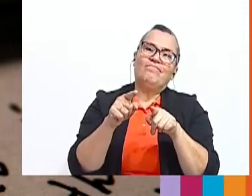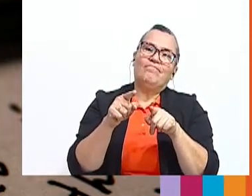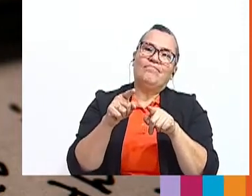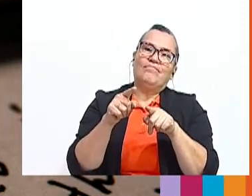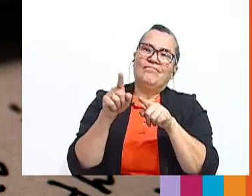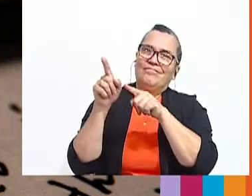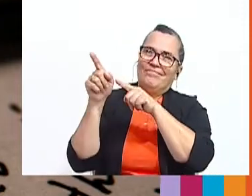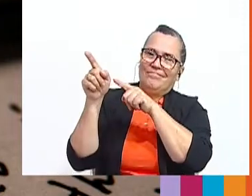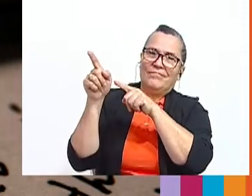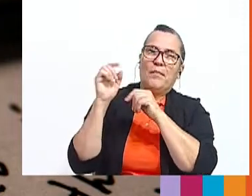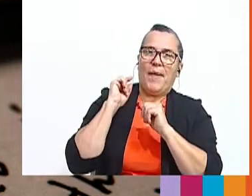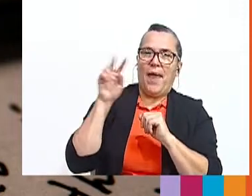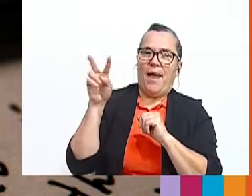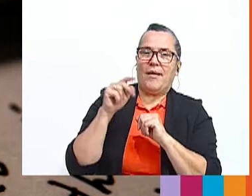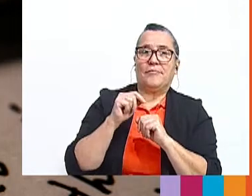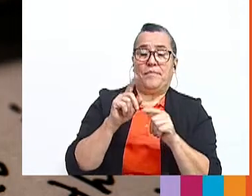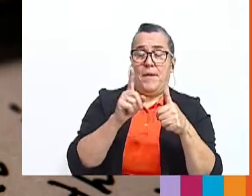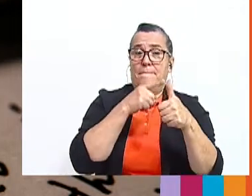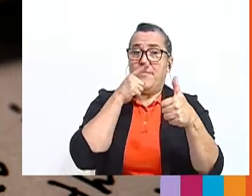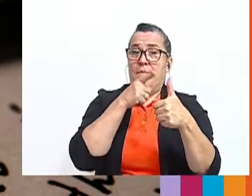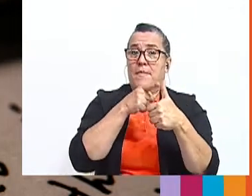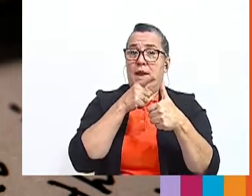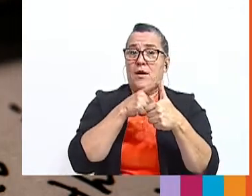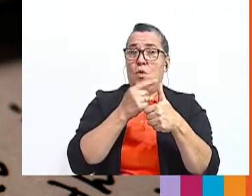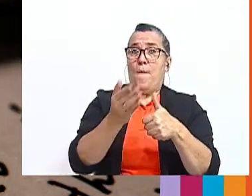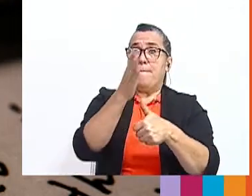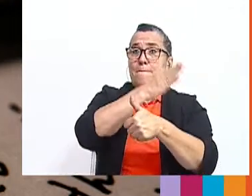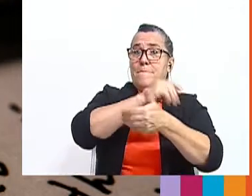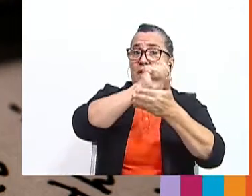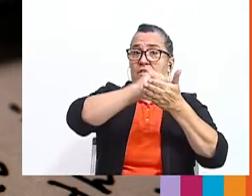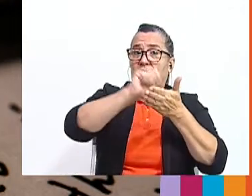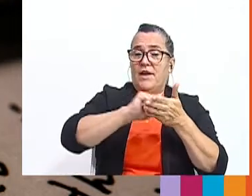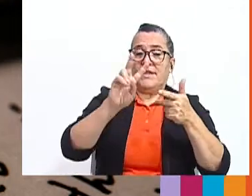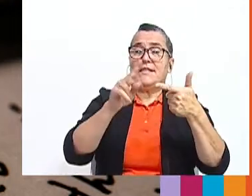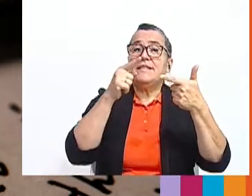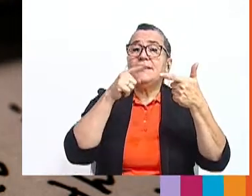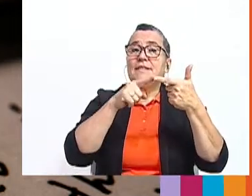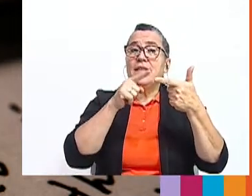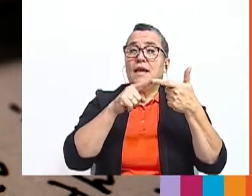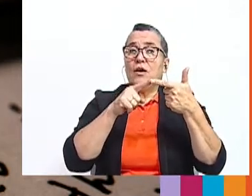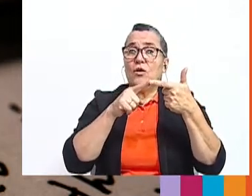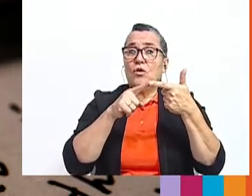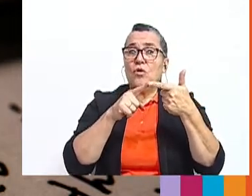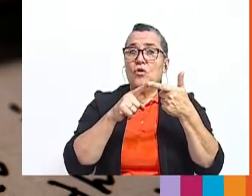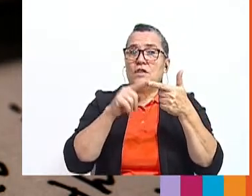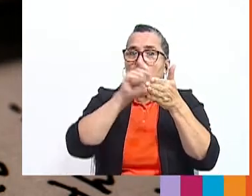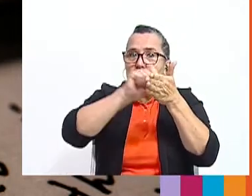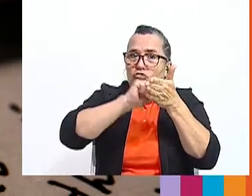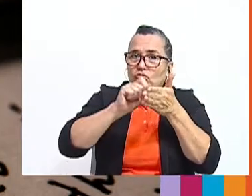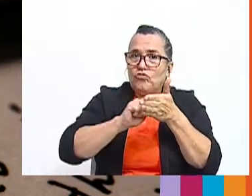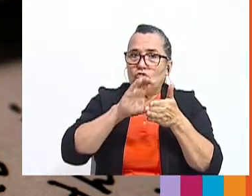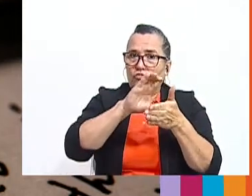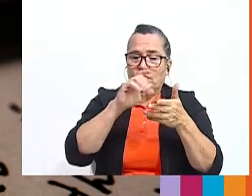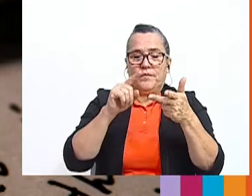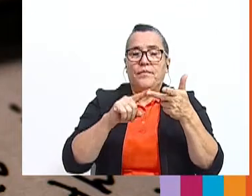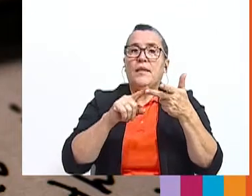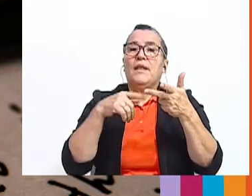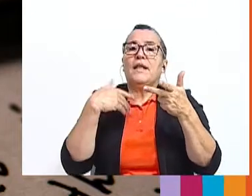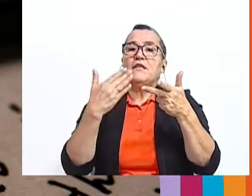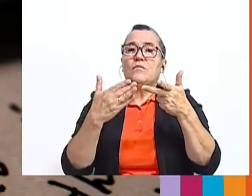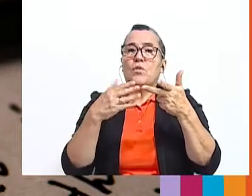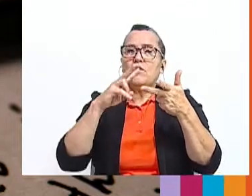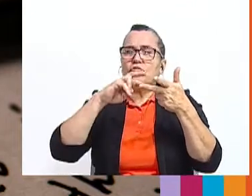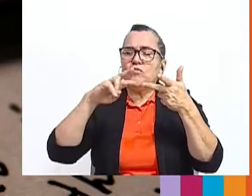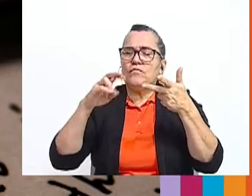these steps. First, the pre-writing. Second, the drafting. Then we have the